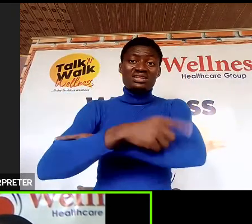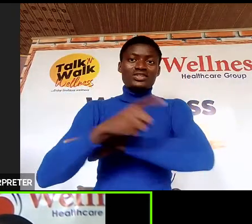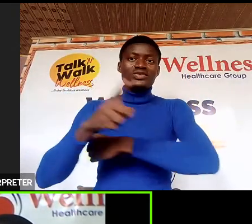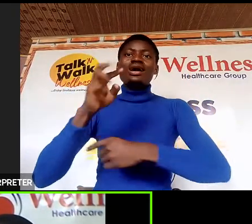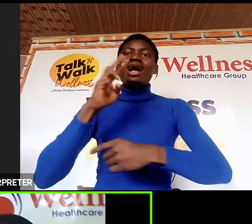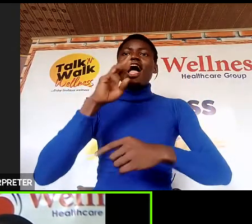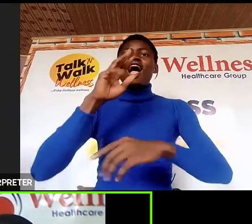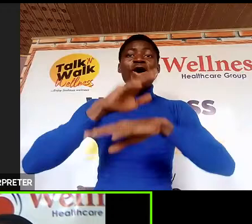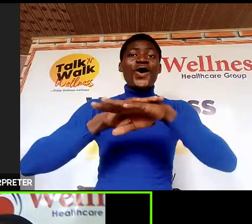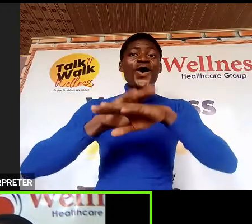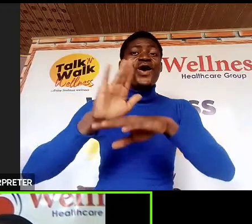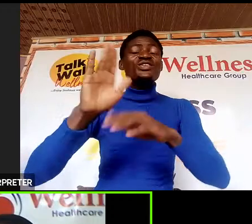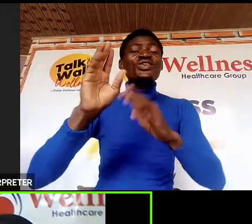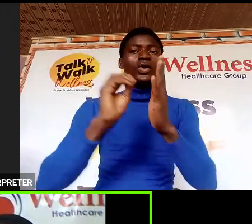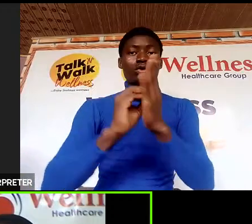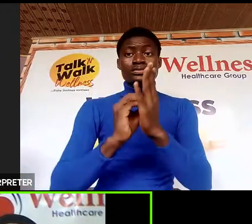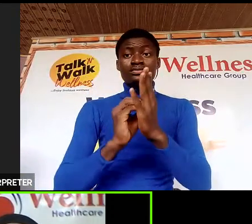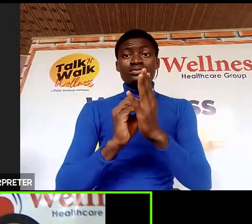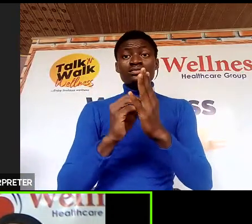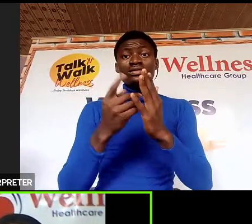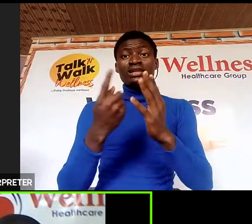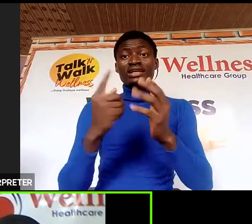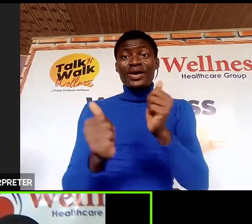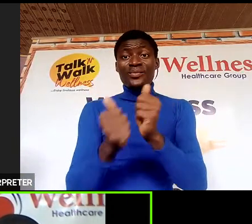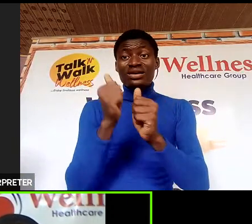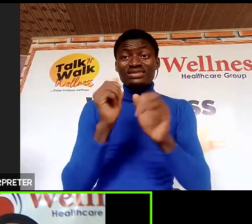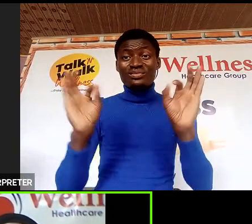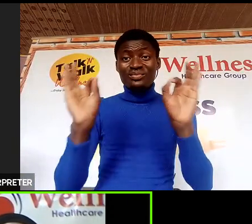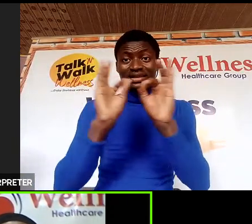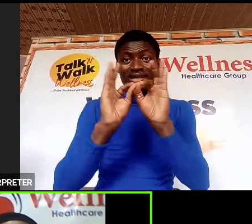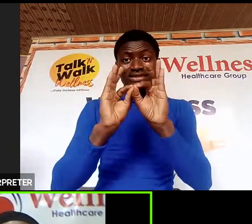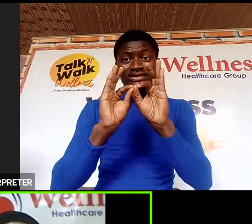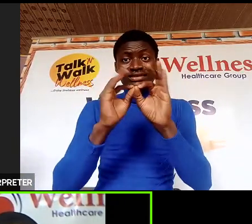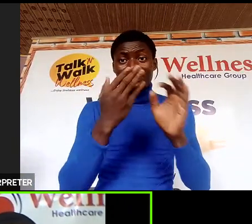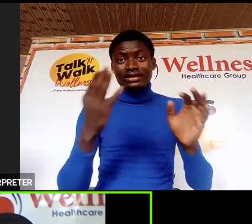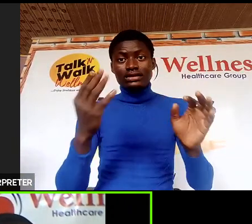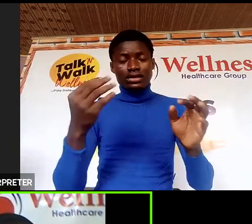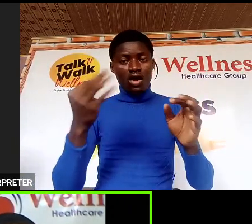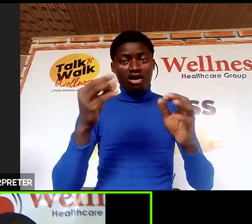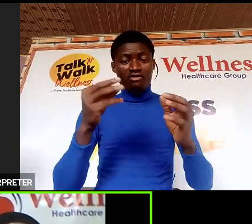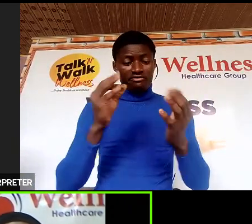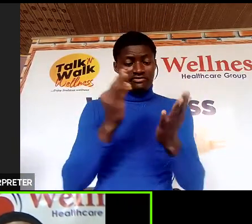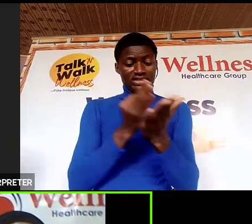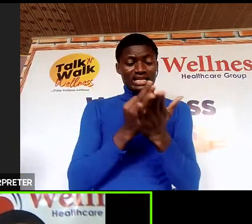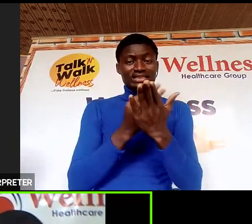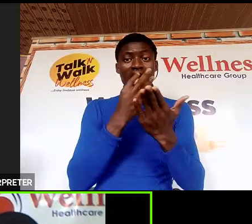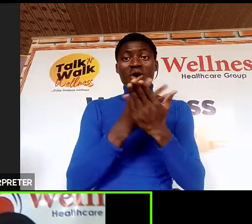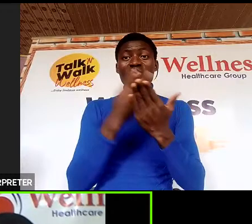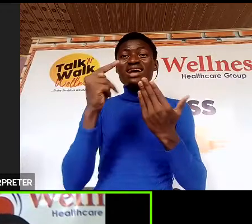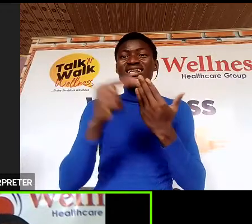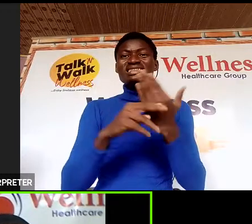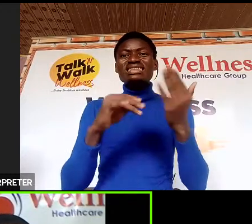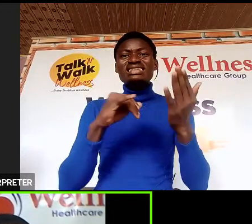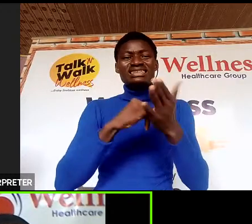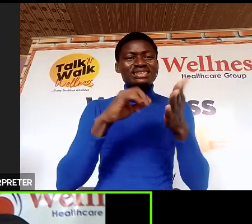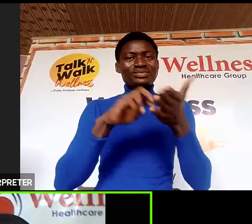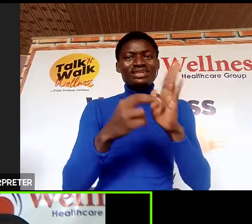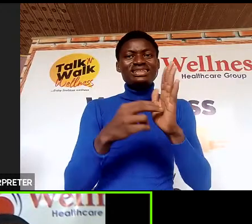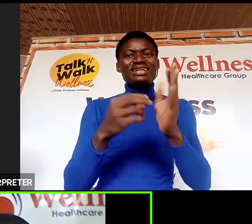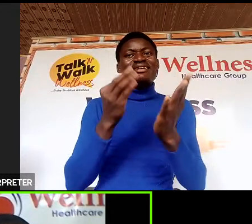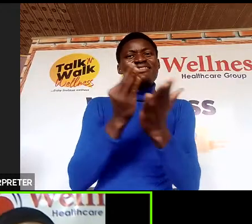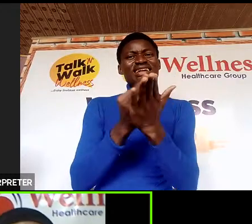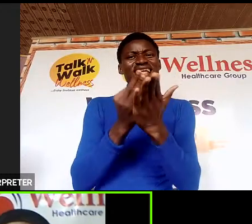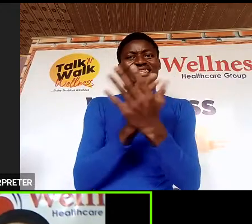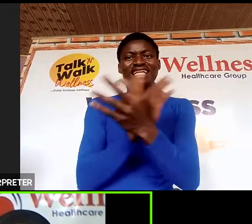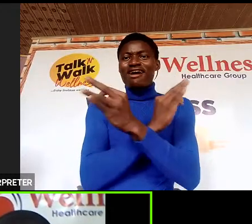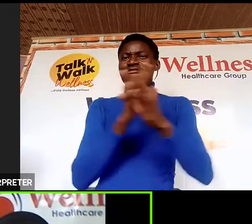about financial wellness, it's about financial freedom, it's about financial literacy, and it's about financial discipline. It's not